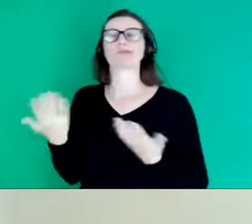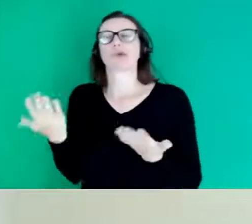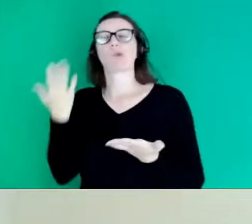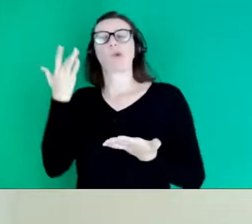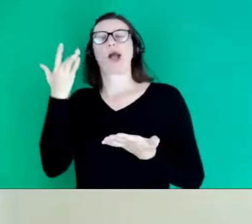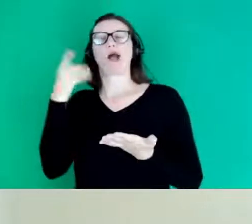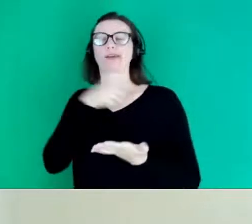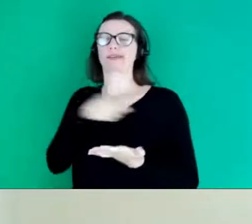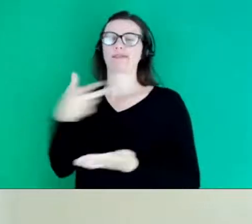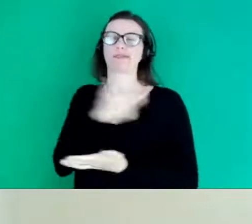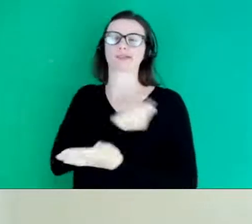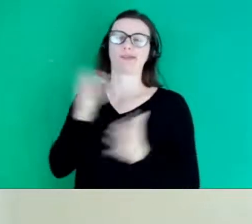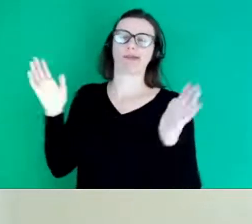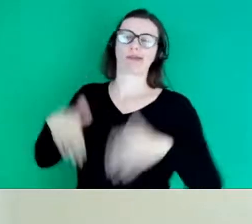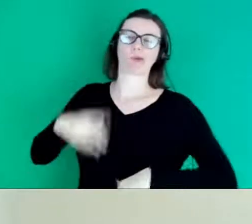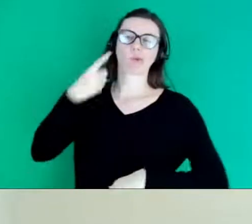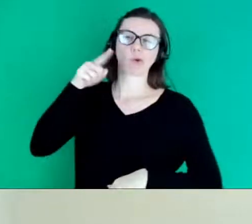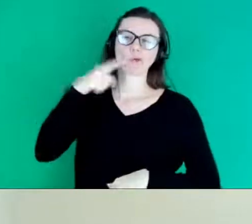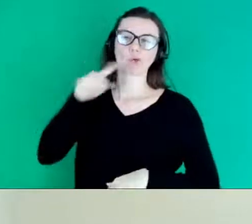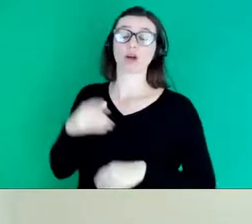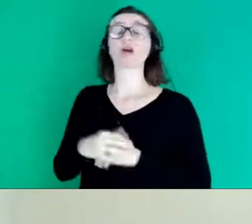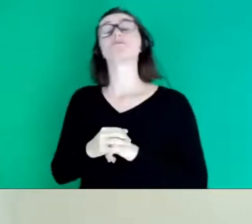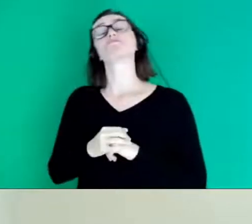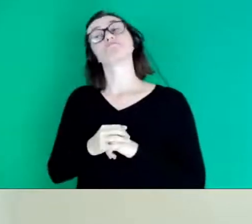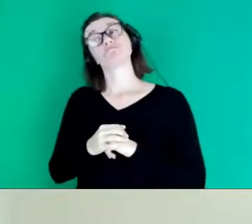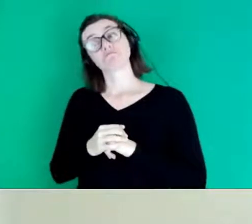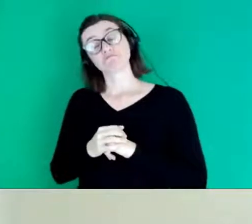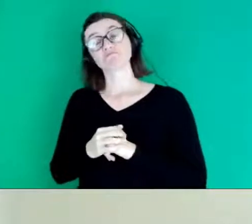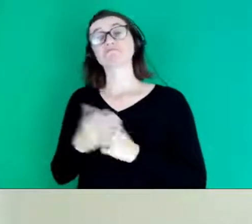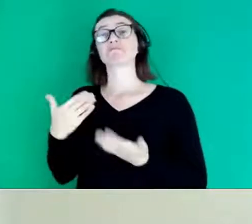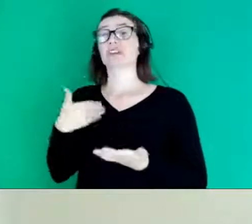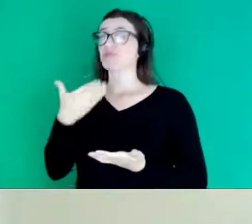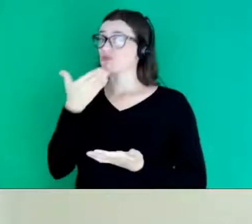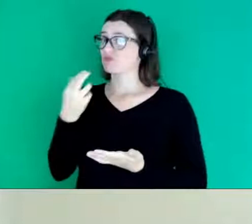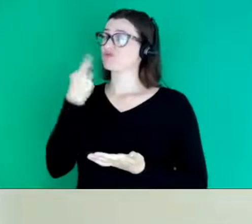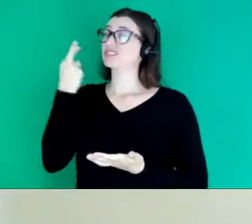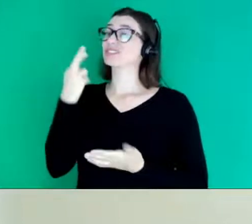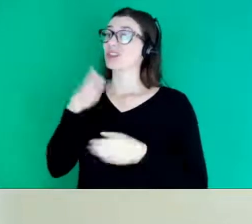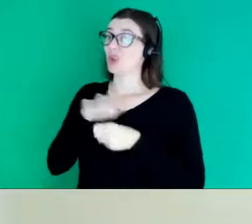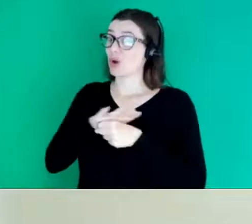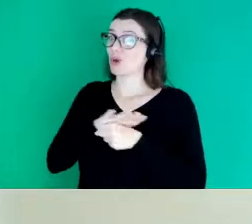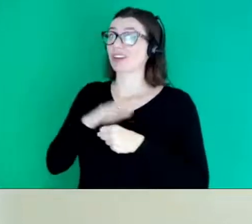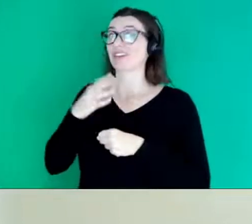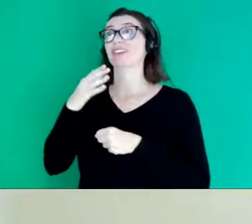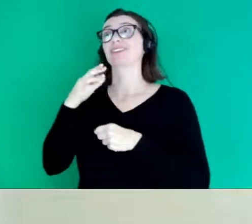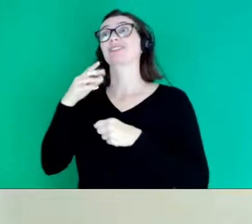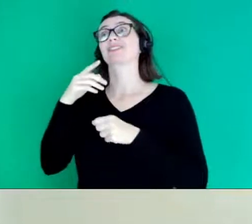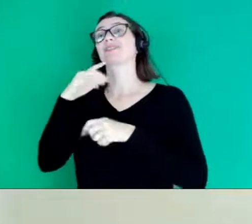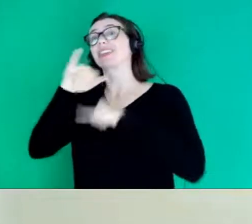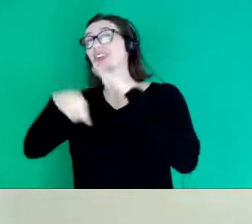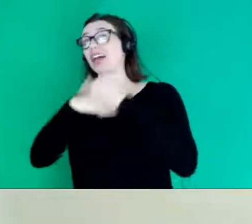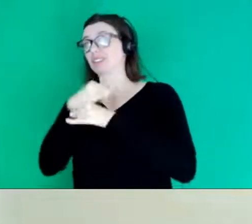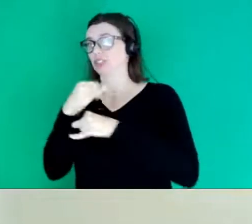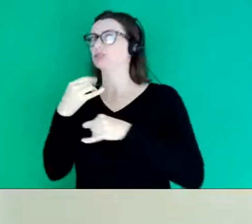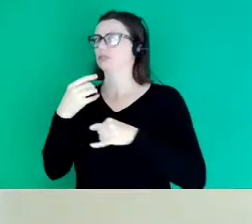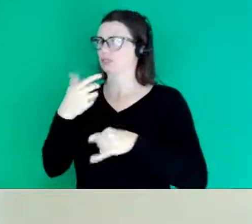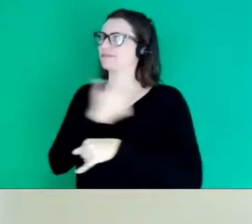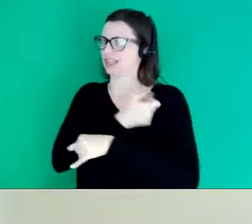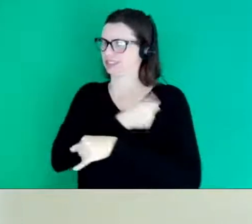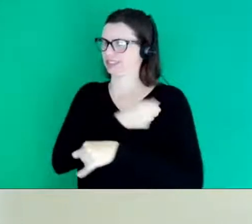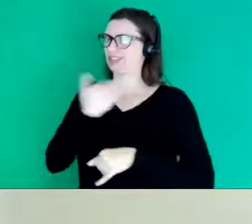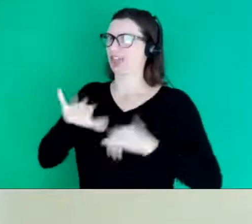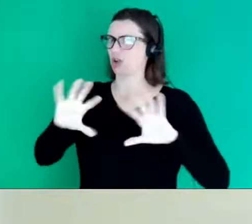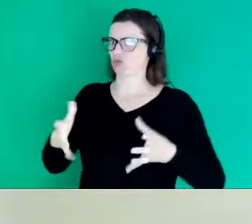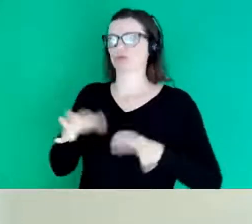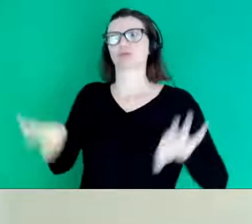they be vaccinated? And these are very good reasons locally and also internationally to get that group vaccinated. I think all